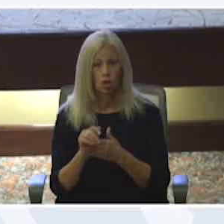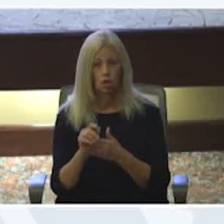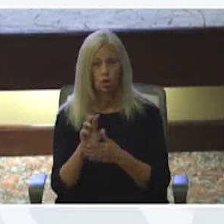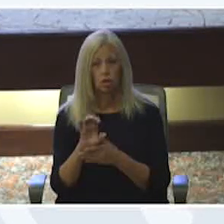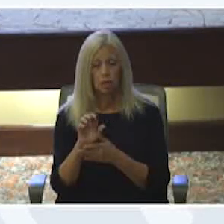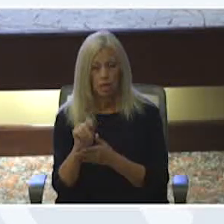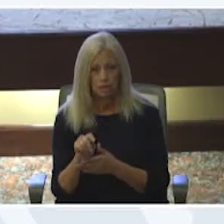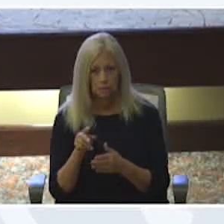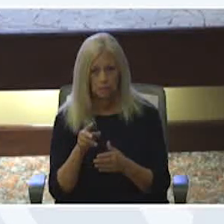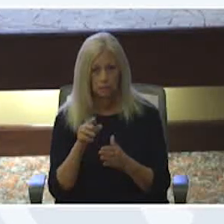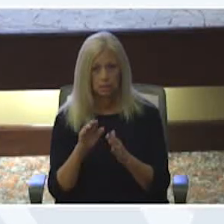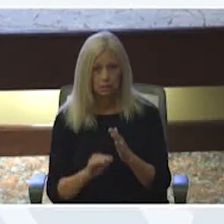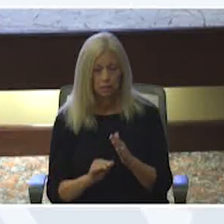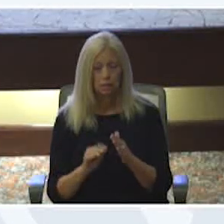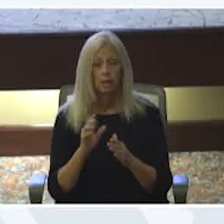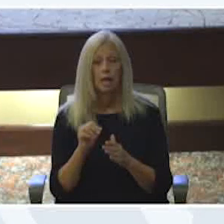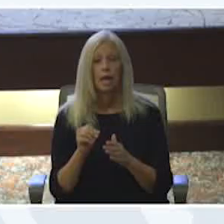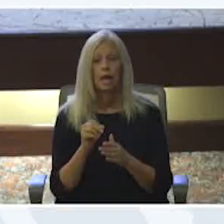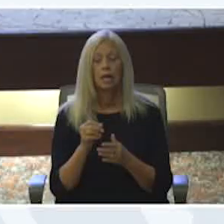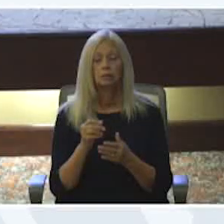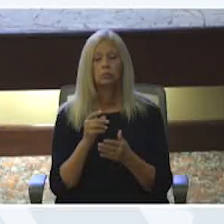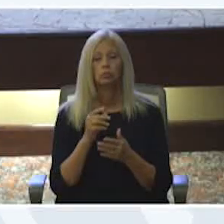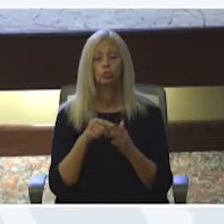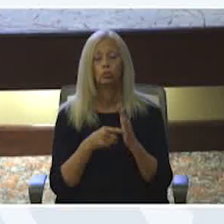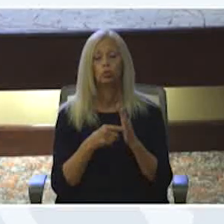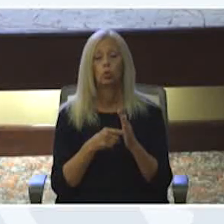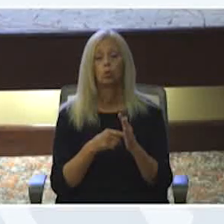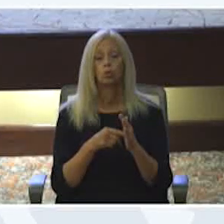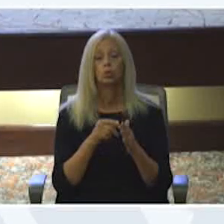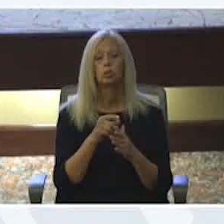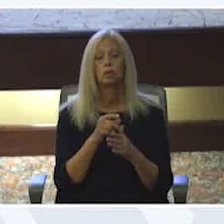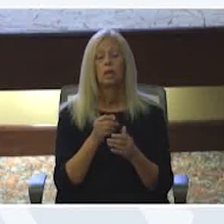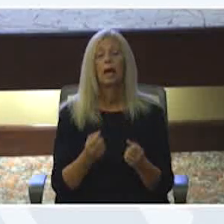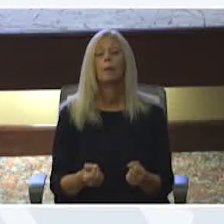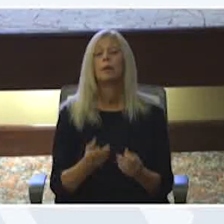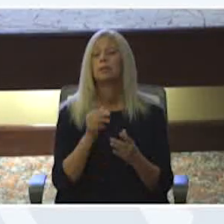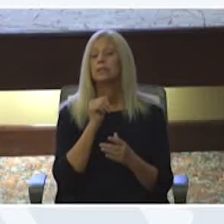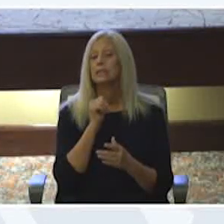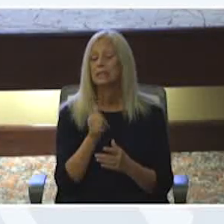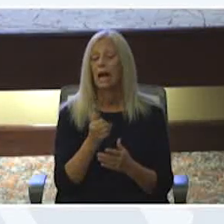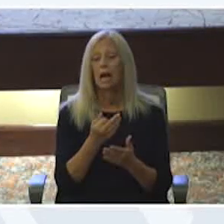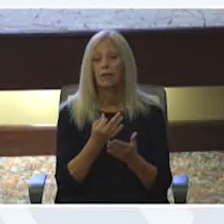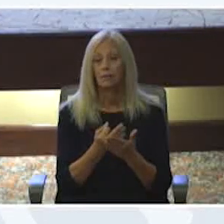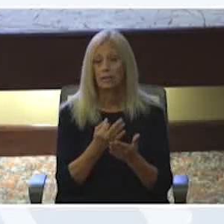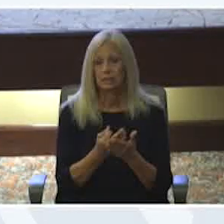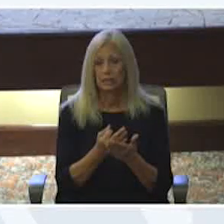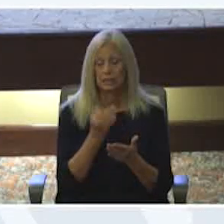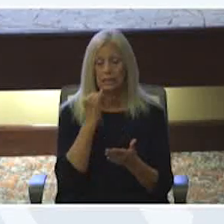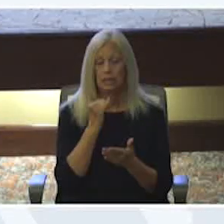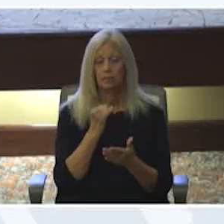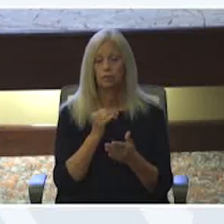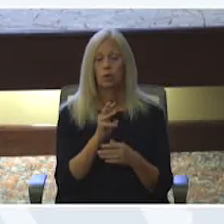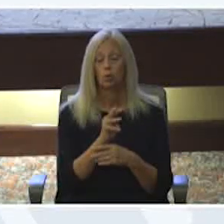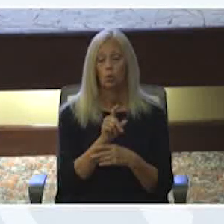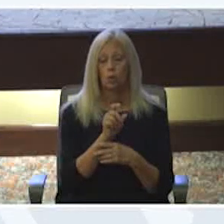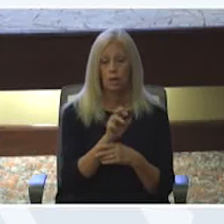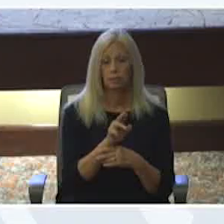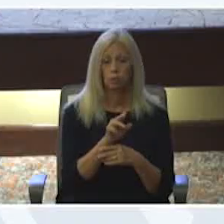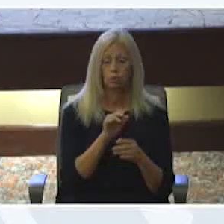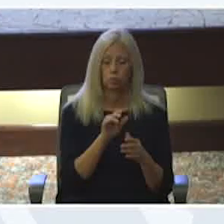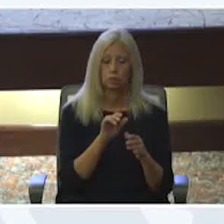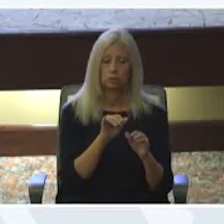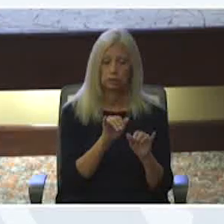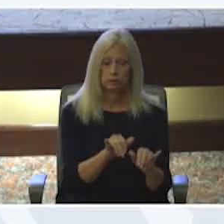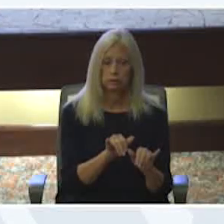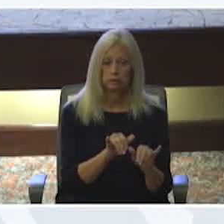shows the funding sourcing and how much money is unfunded if the Webster overlook was kept in place. If